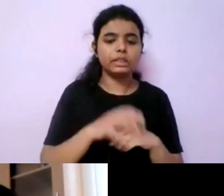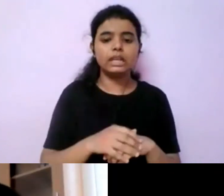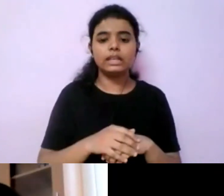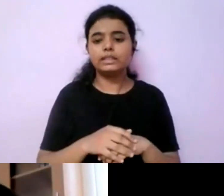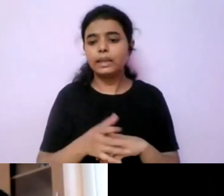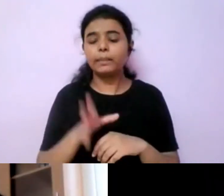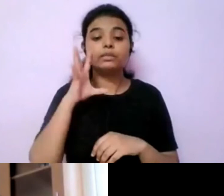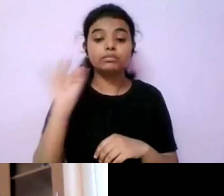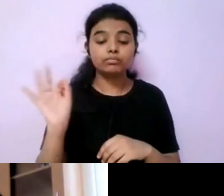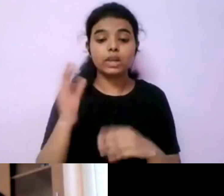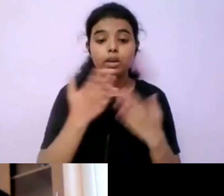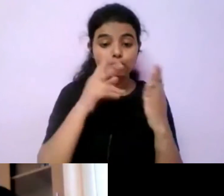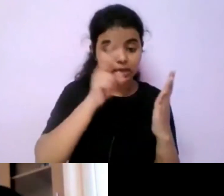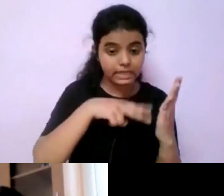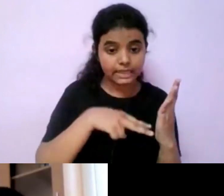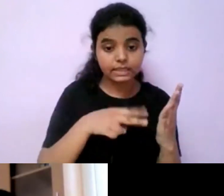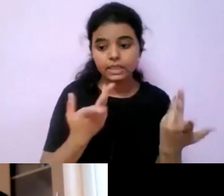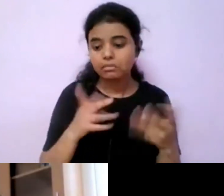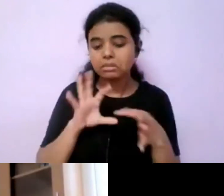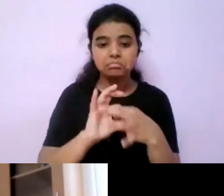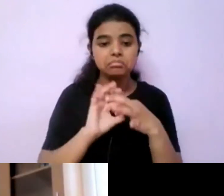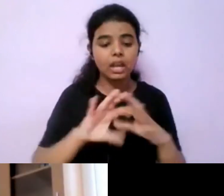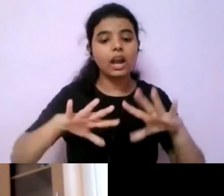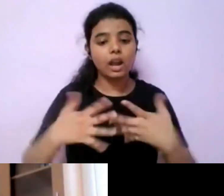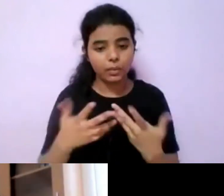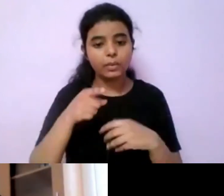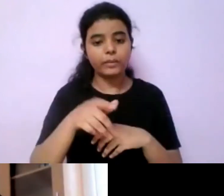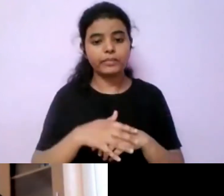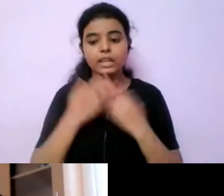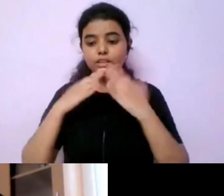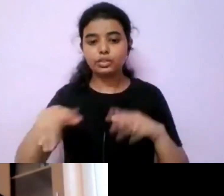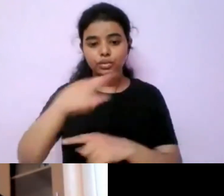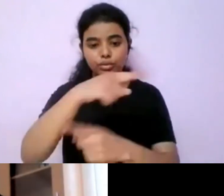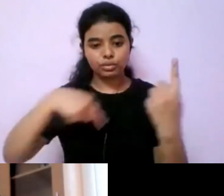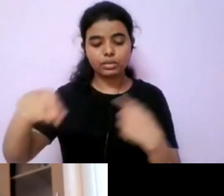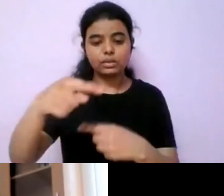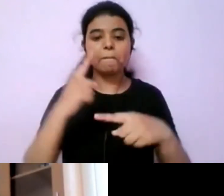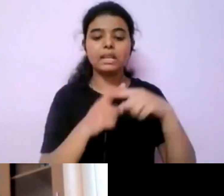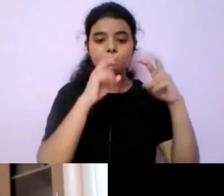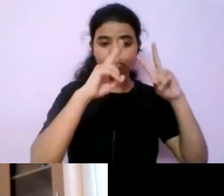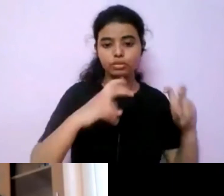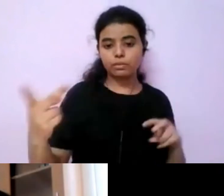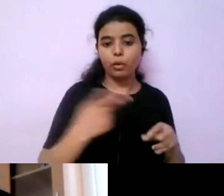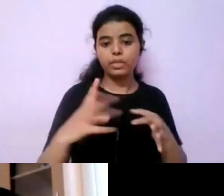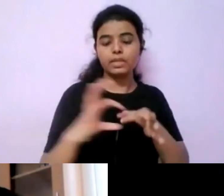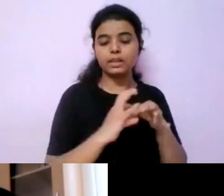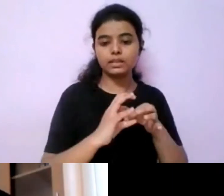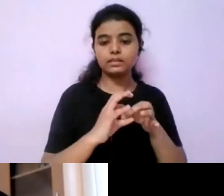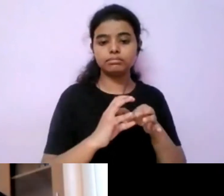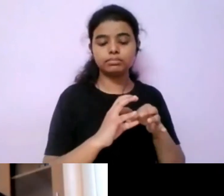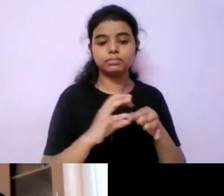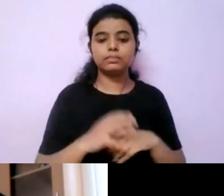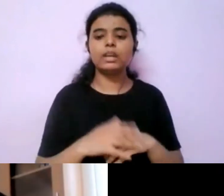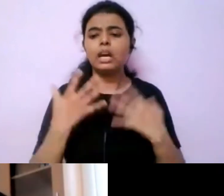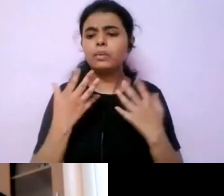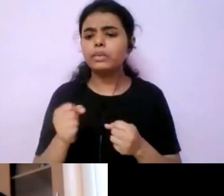and how we engage with them as students and researchers. I'd like to go on to another question